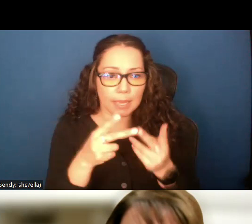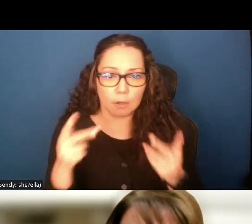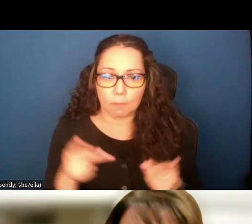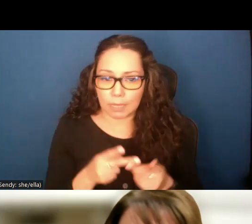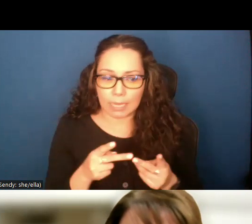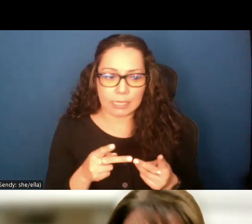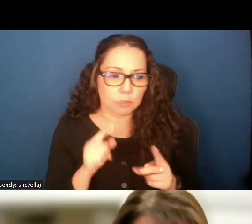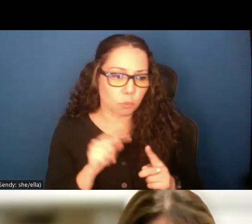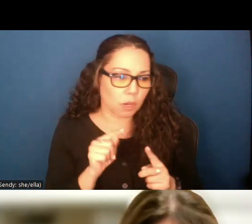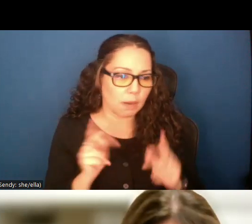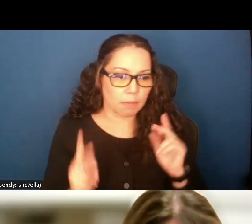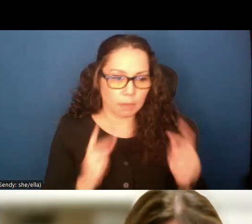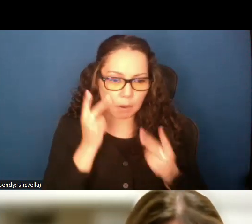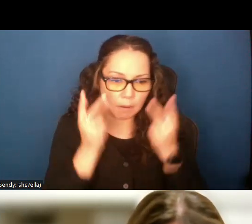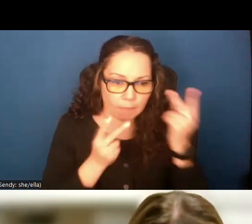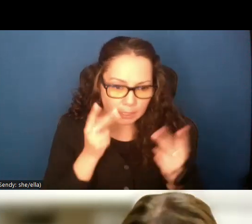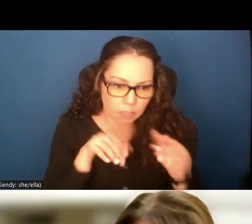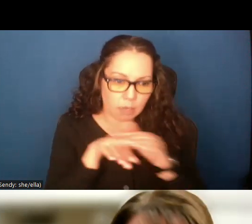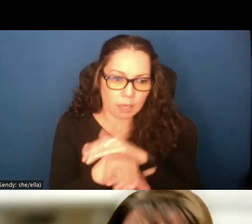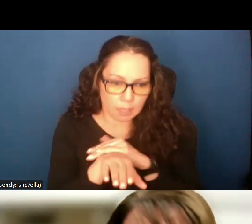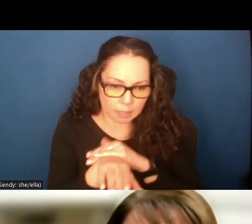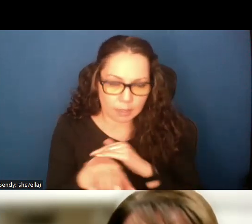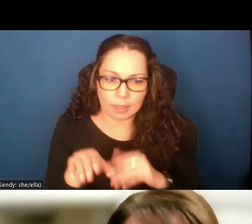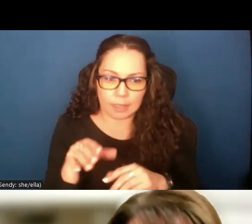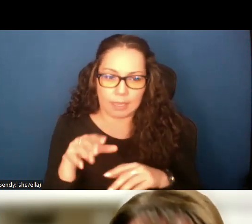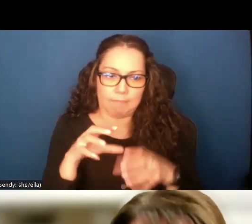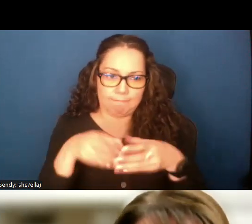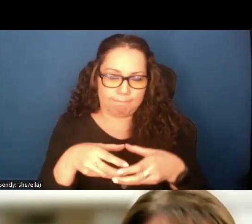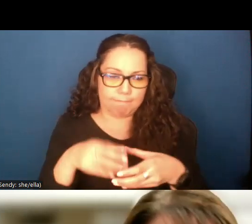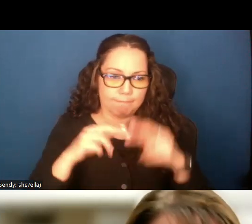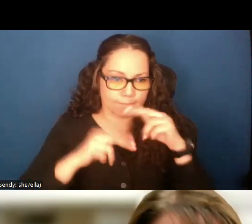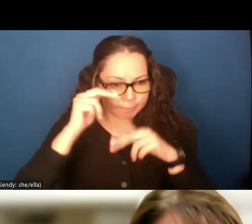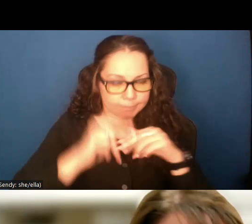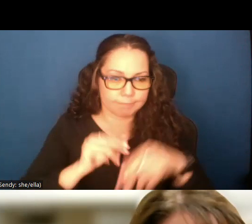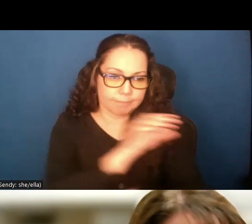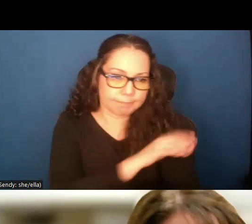be in the facilities. I just wanted to provide that feedback. Thank you.